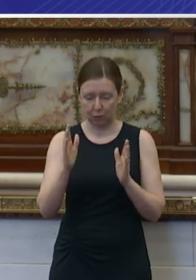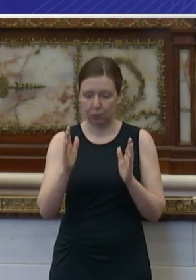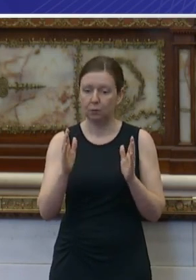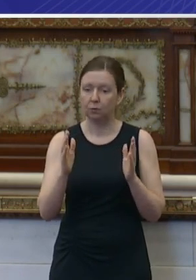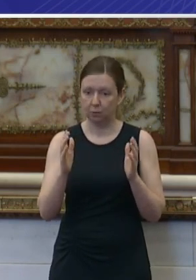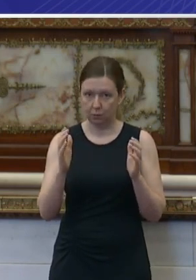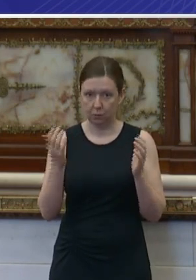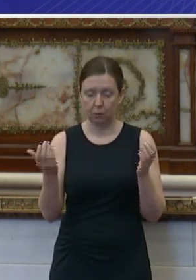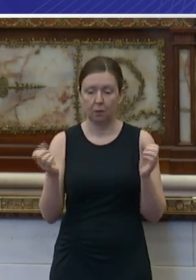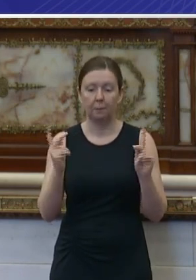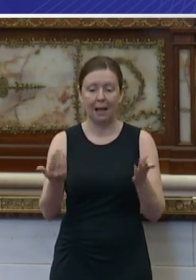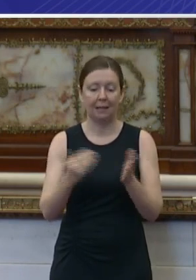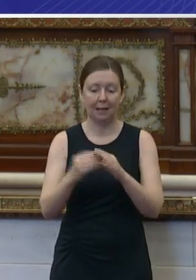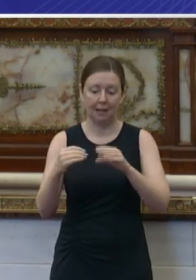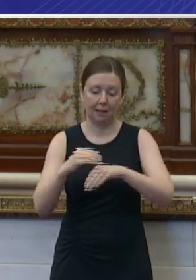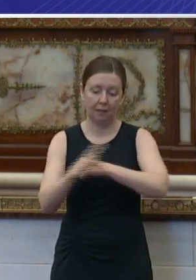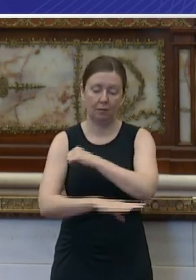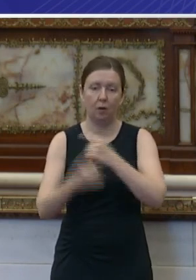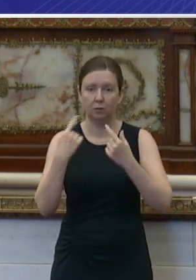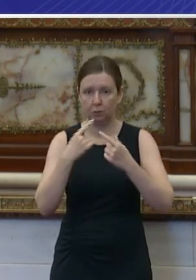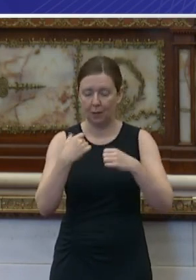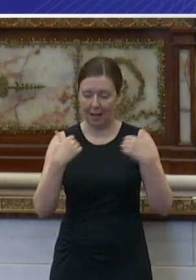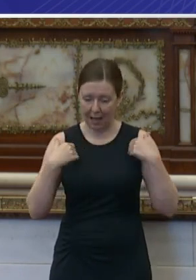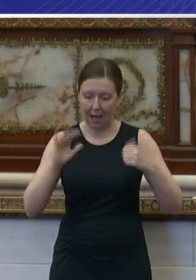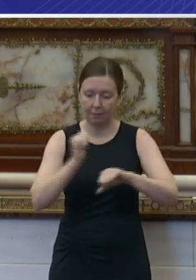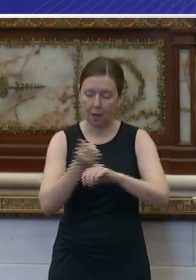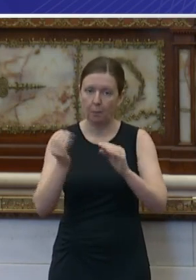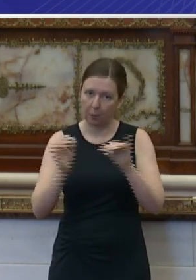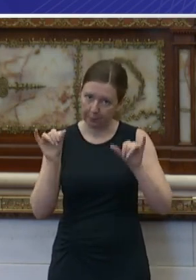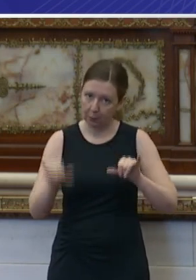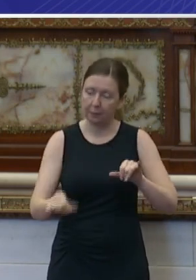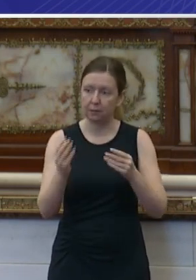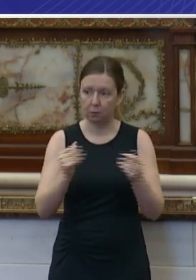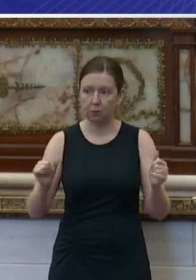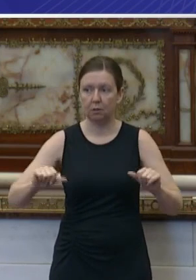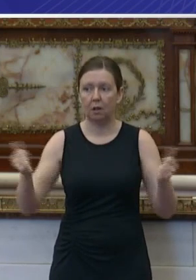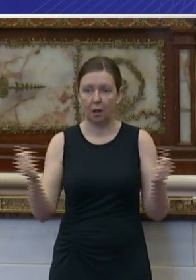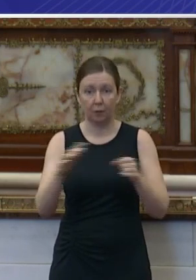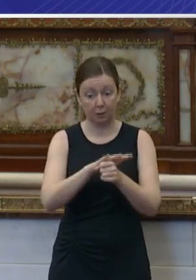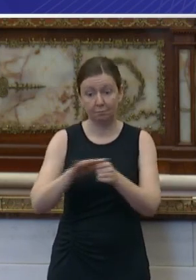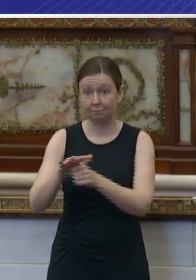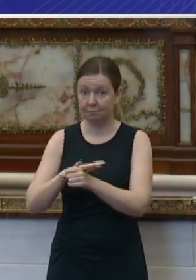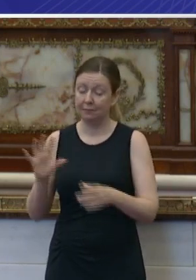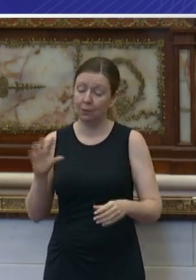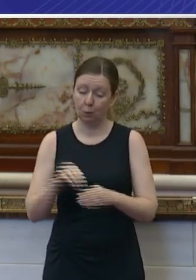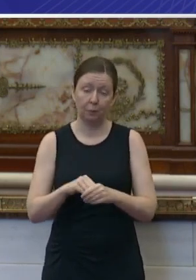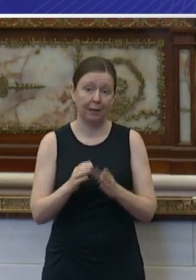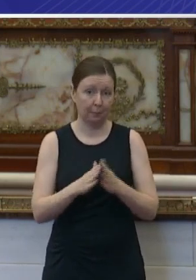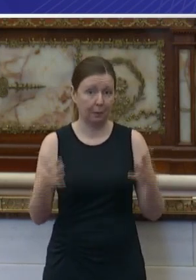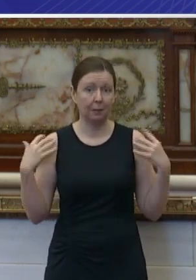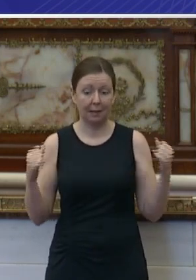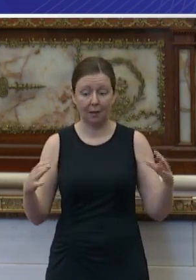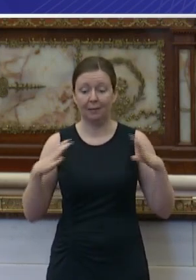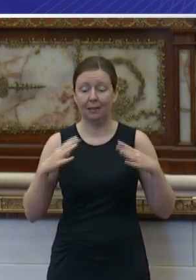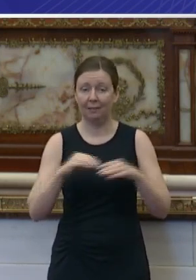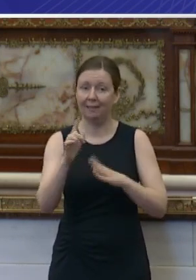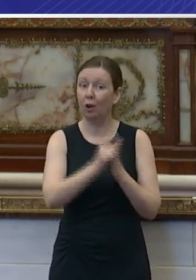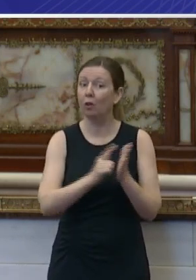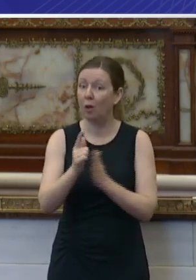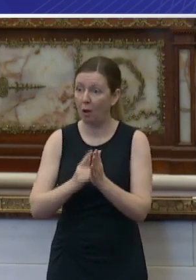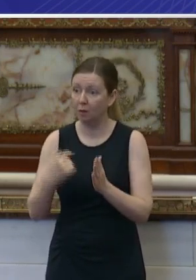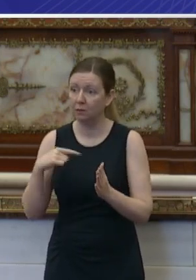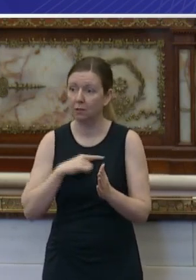subject in the fall to enact a permanent solution. Other jurisdictions foresaw pandemics and incorporated public health leave in their laws. We